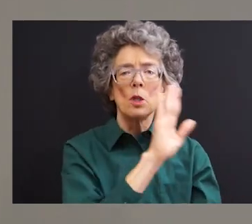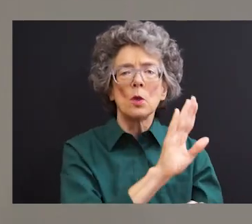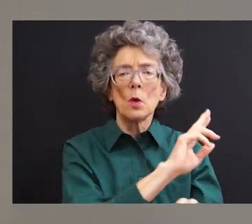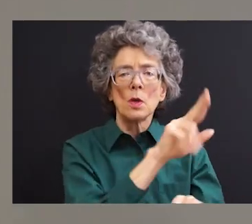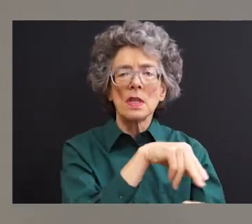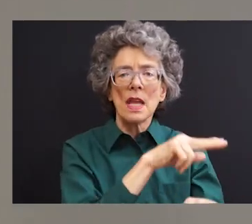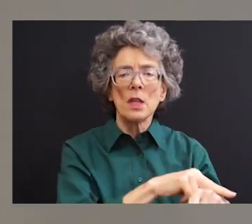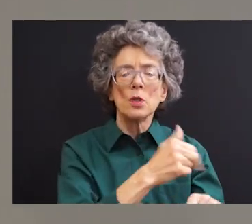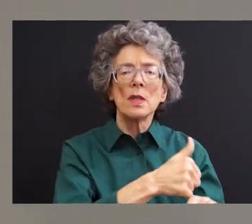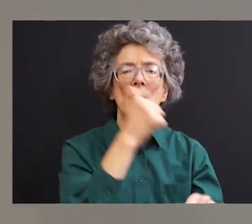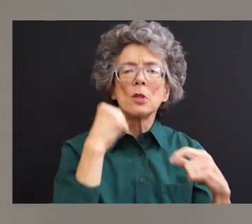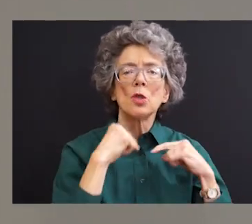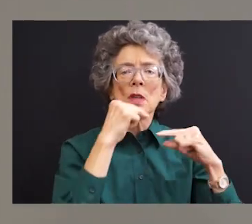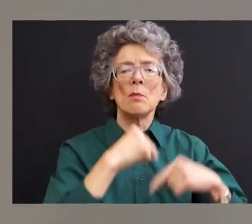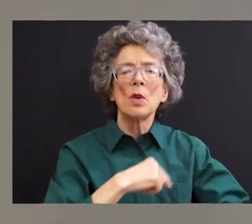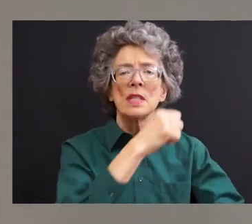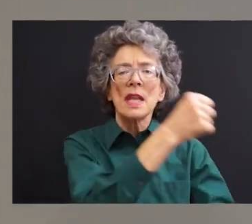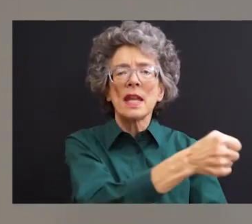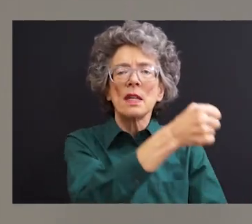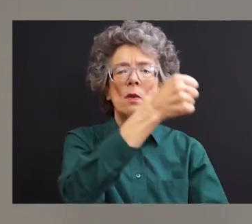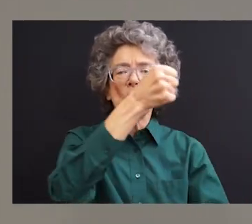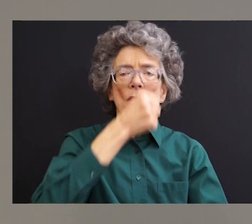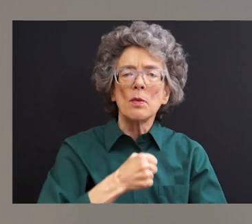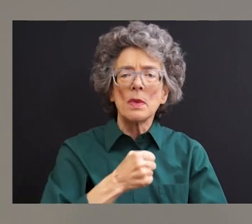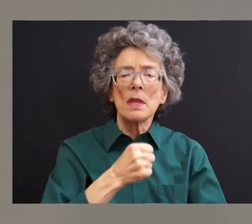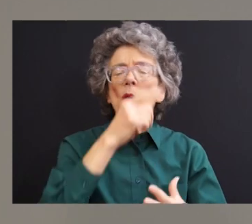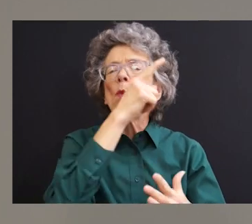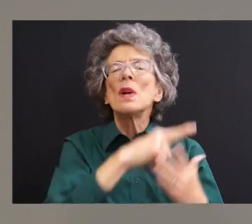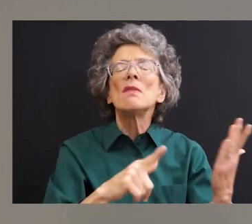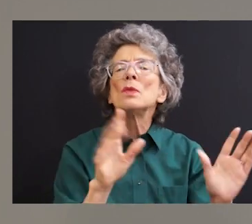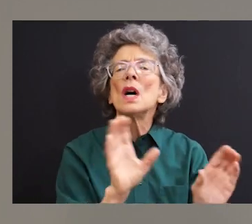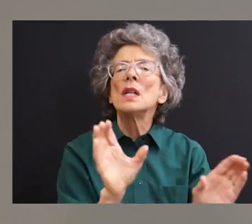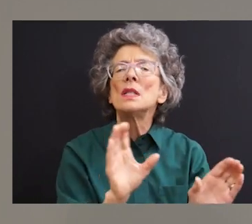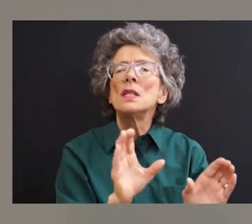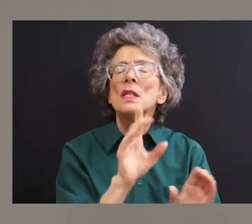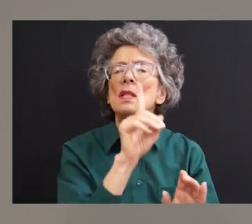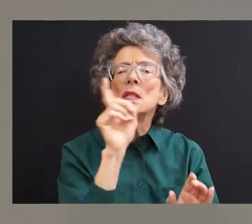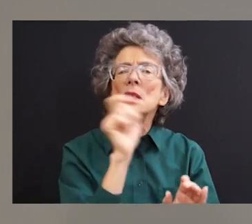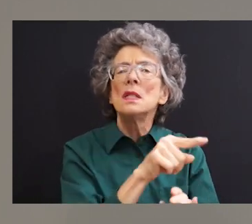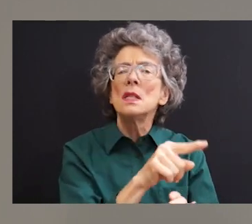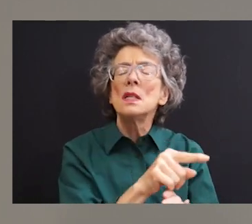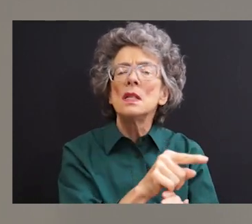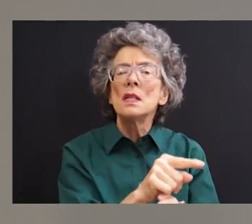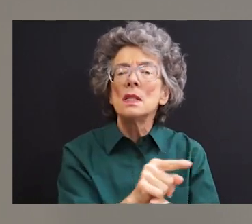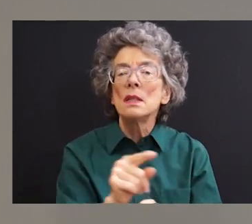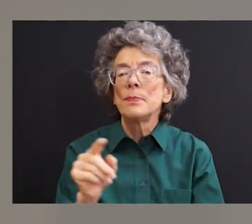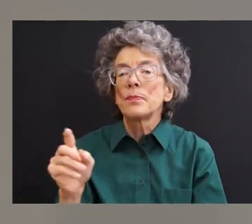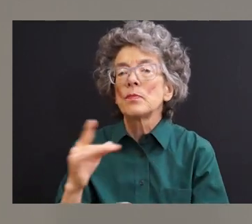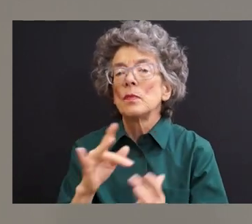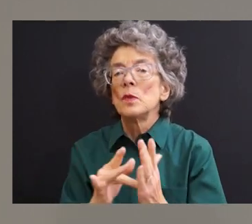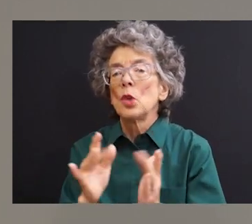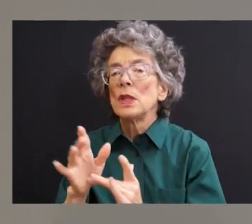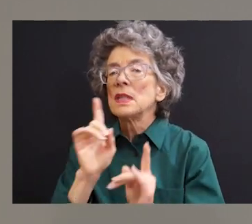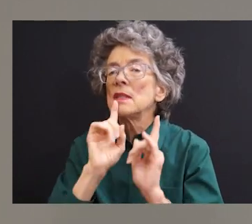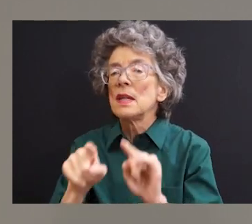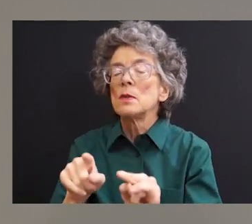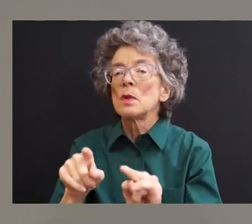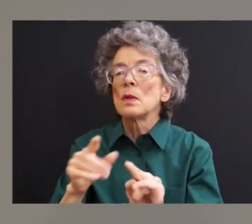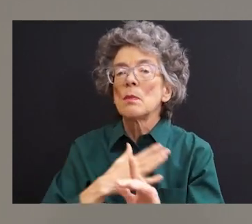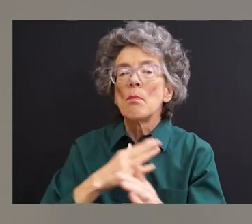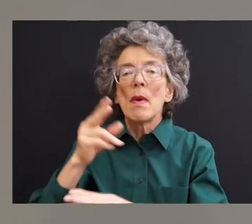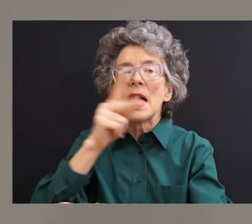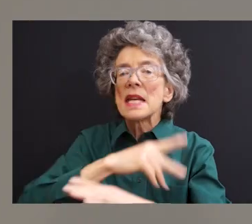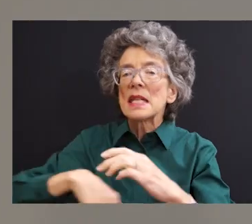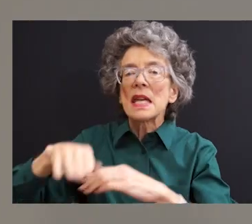chief priests handed you over to me. What have you done?" Jesus answered, "My kingdom does